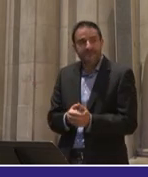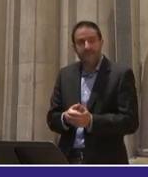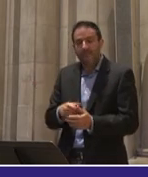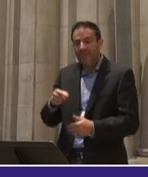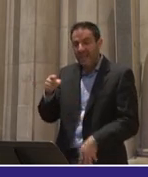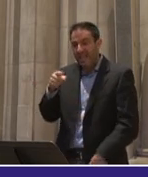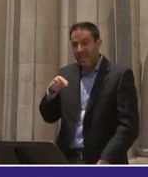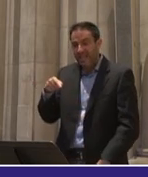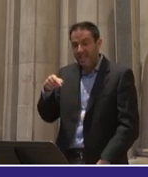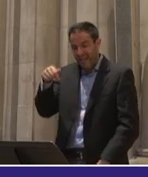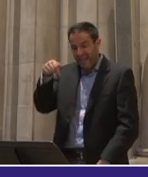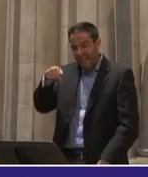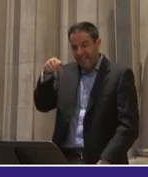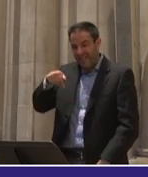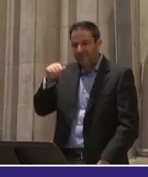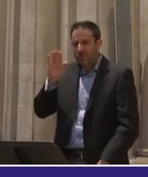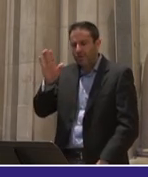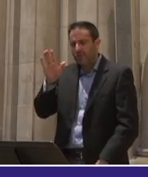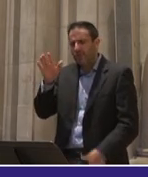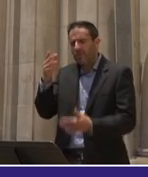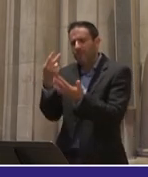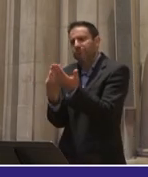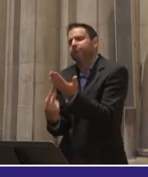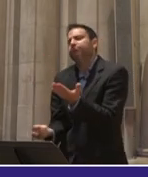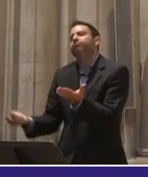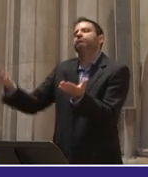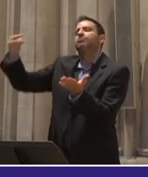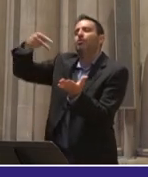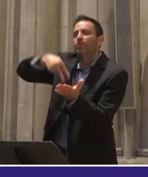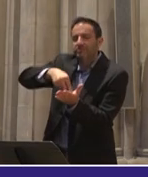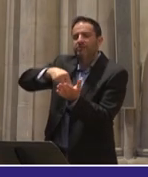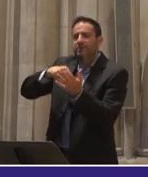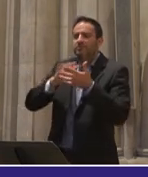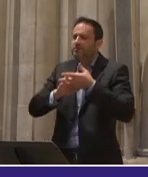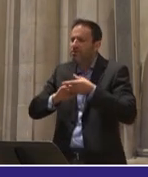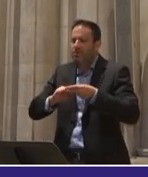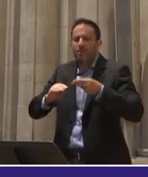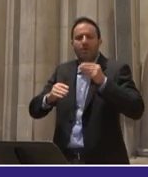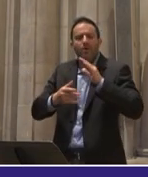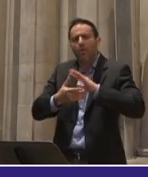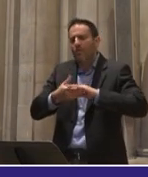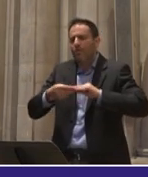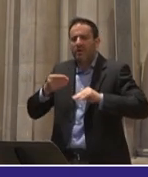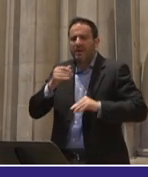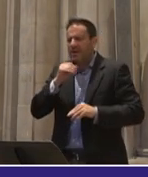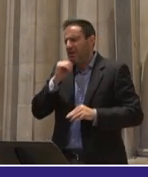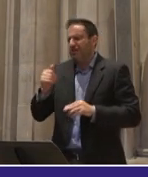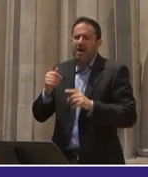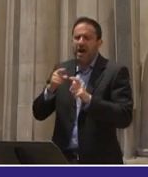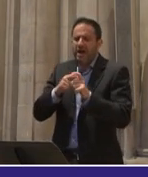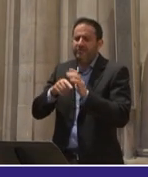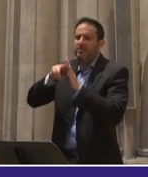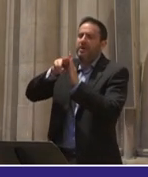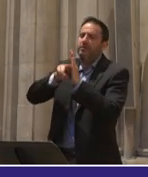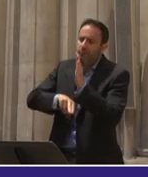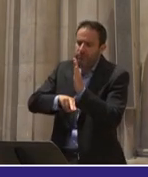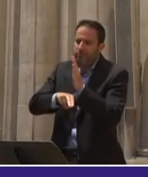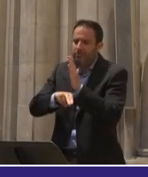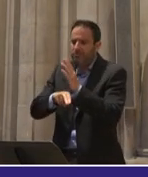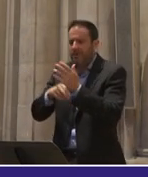These are your resurrection stories, perhaps not of dramatic rising from the tomb rescue,